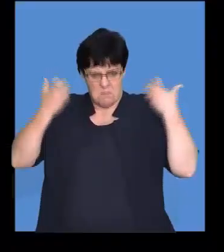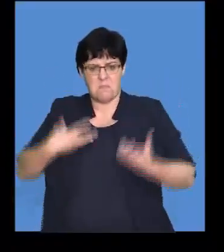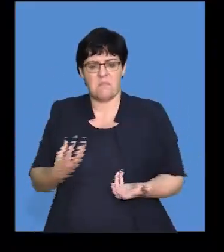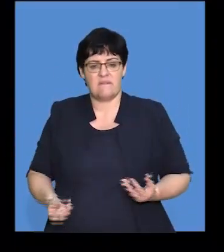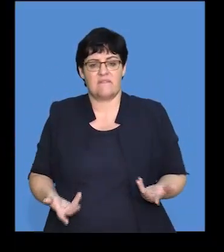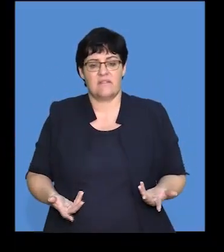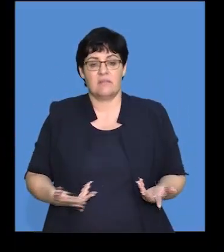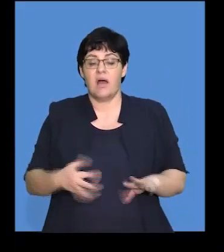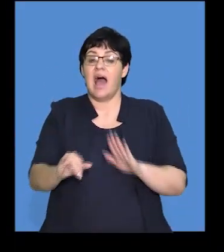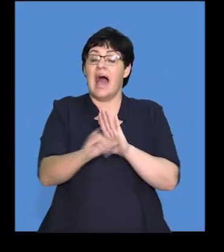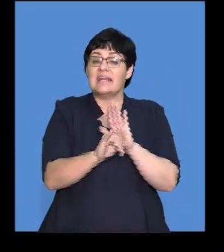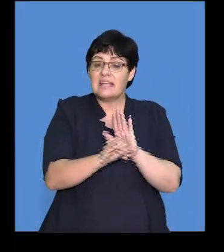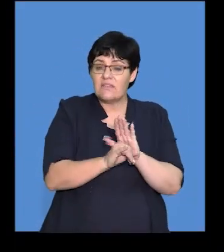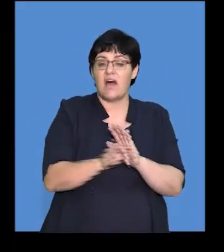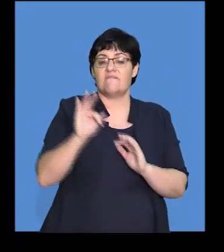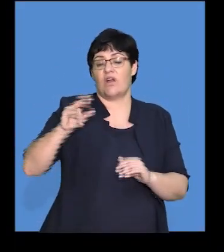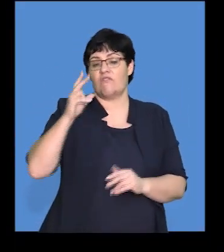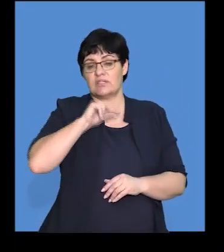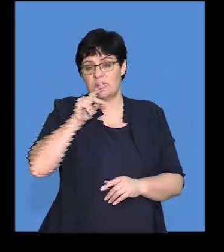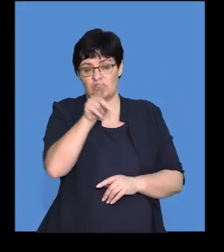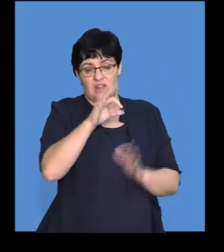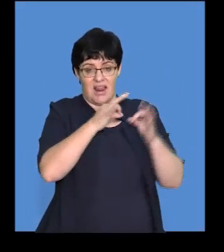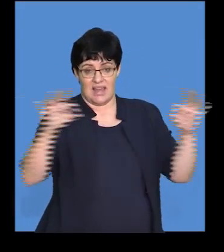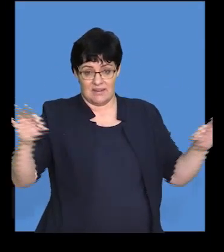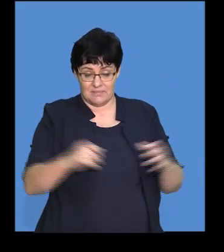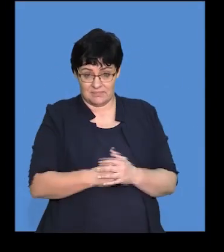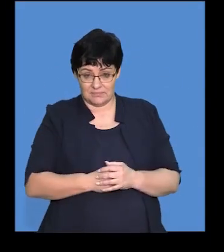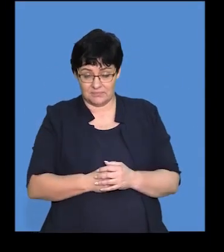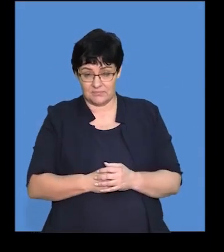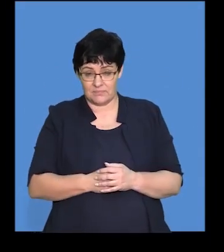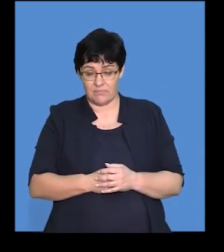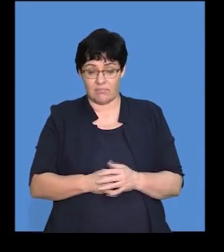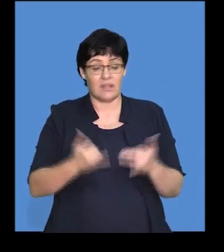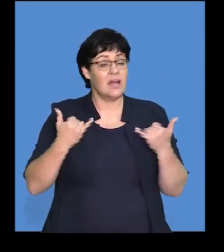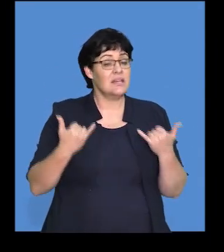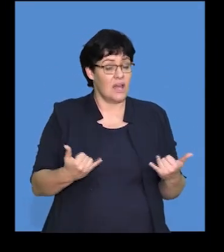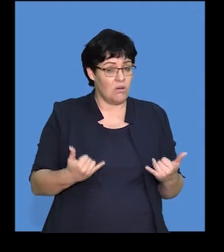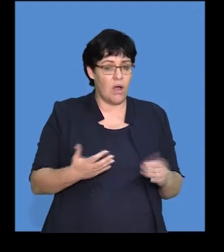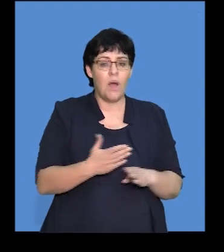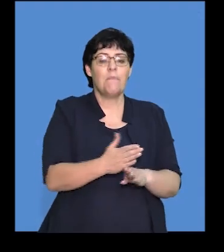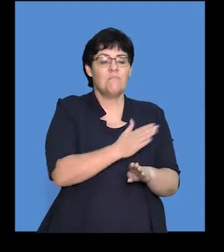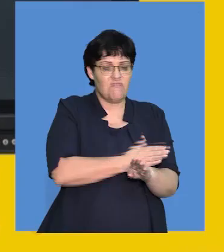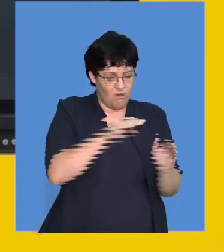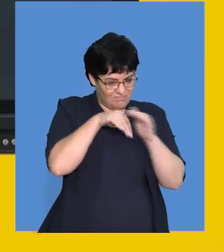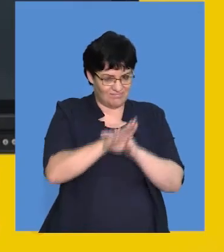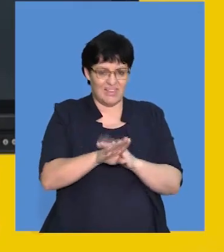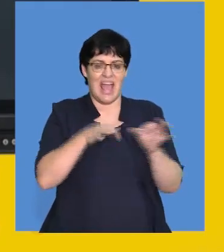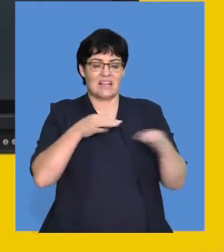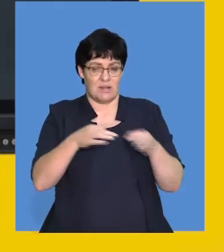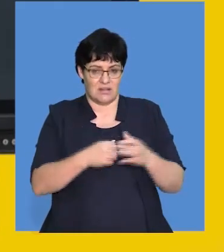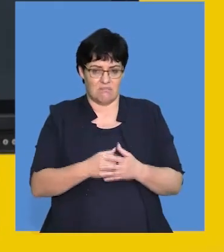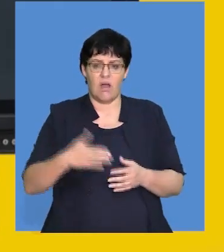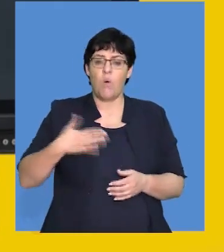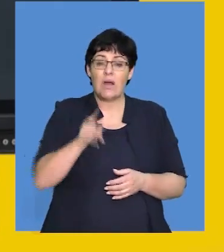Identify the figure of speech in this line. Okay, now, before we go into this one, I want to remind